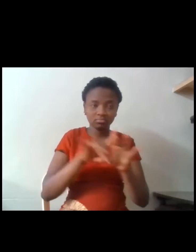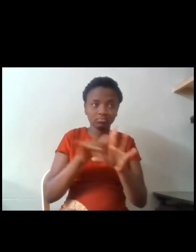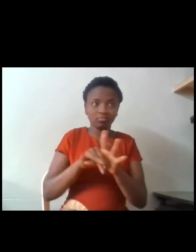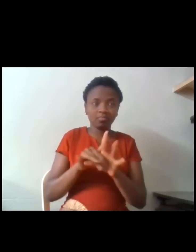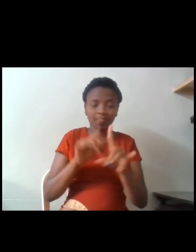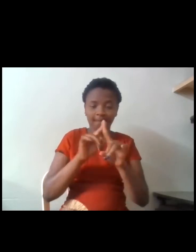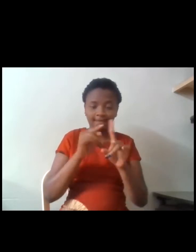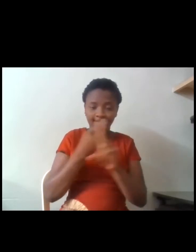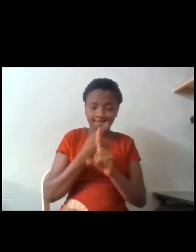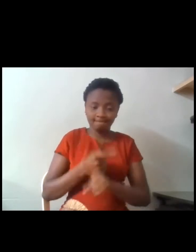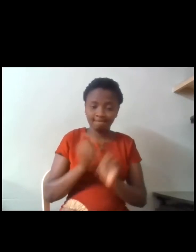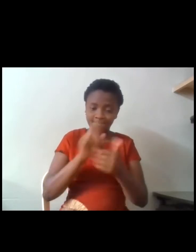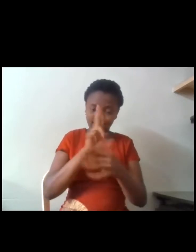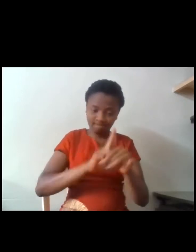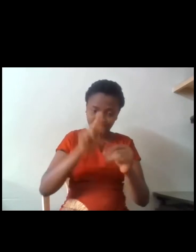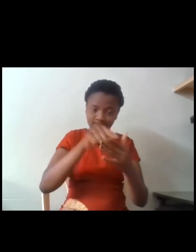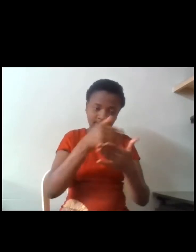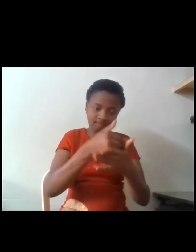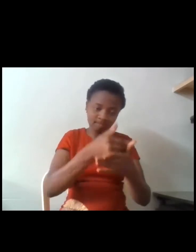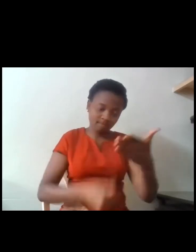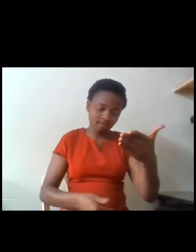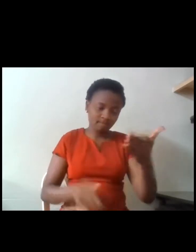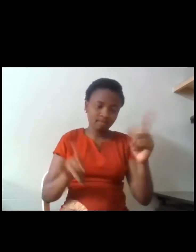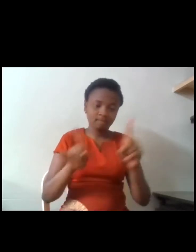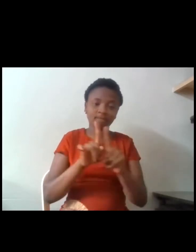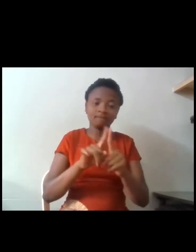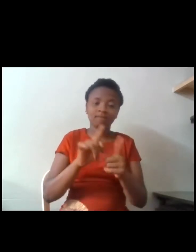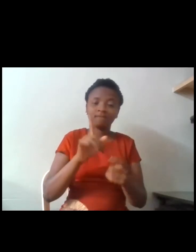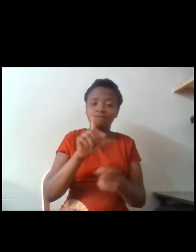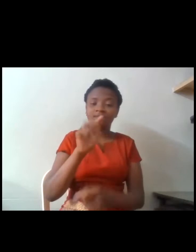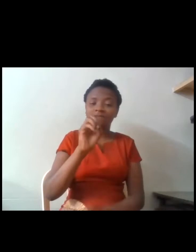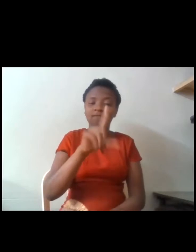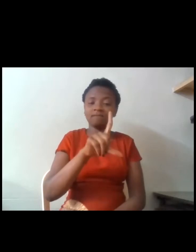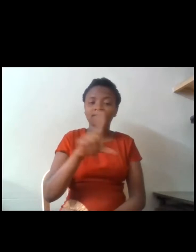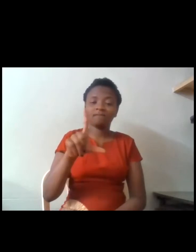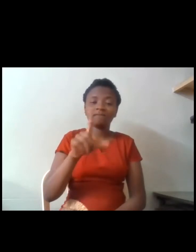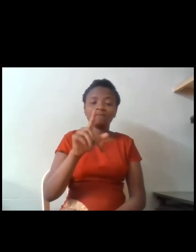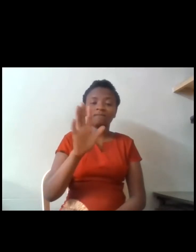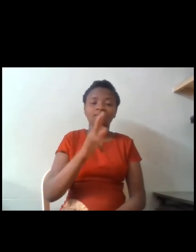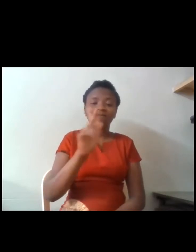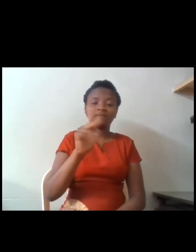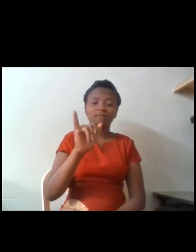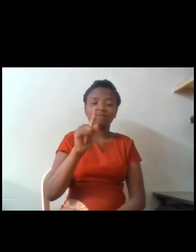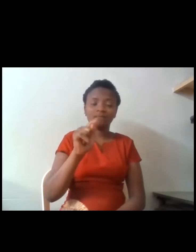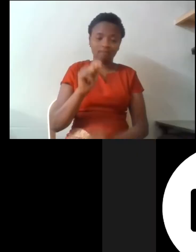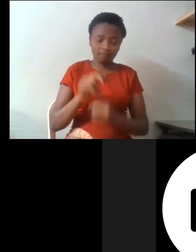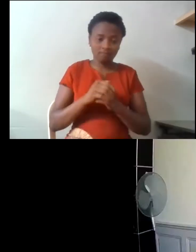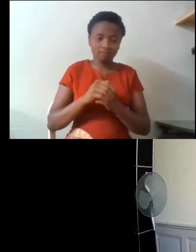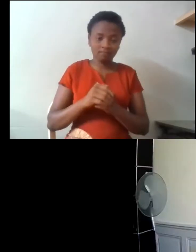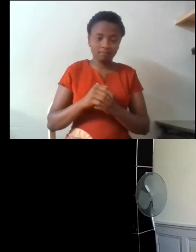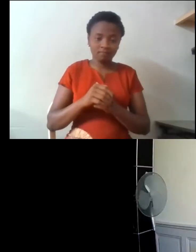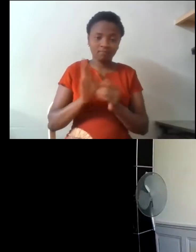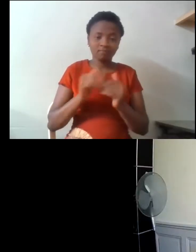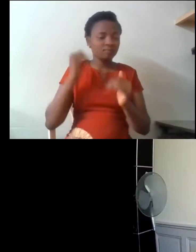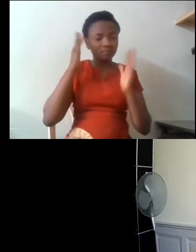use it as a toolkit for being fully included in the discussion on how to build